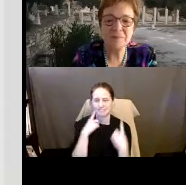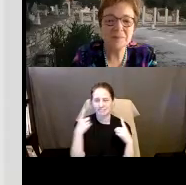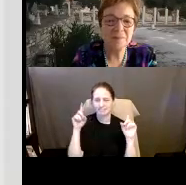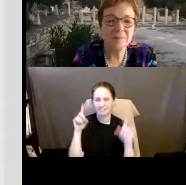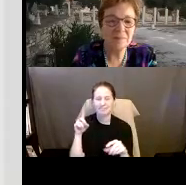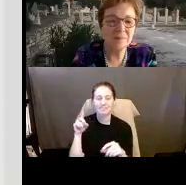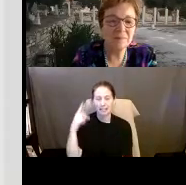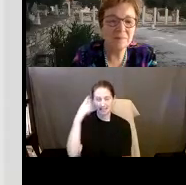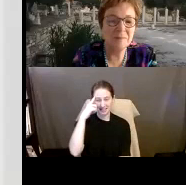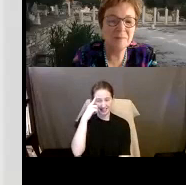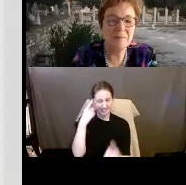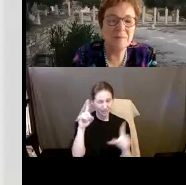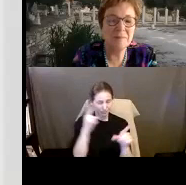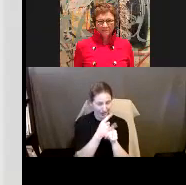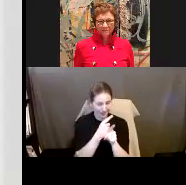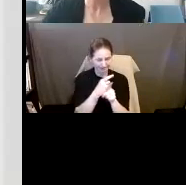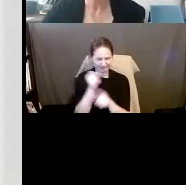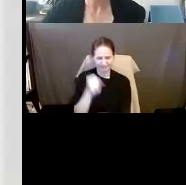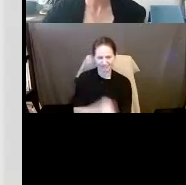I think I got it. Is that right? Okay.